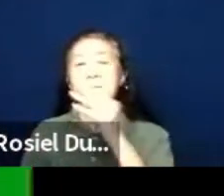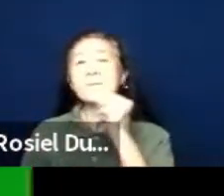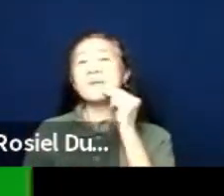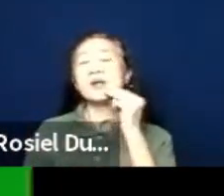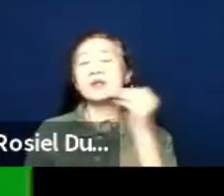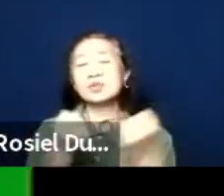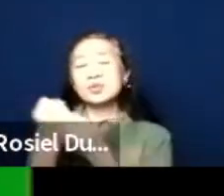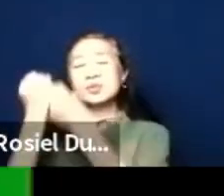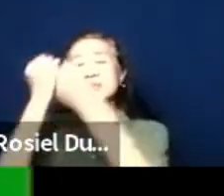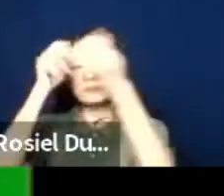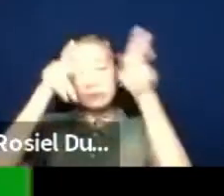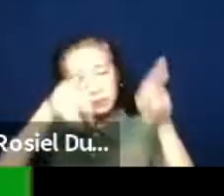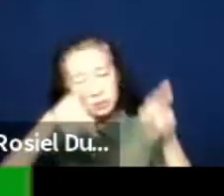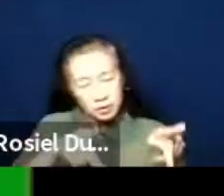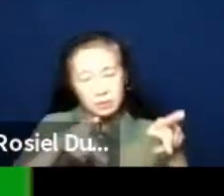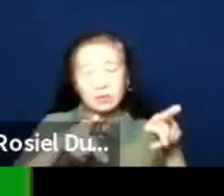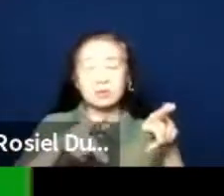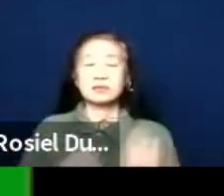support the individual